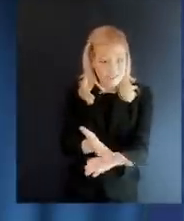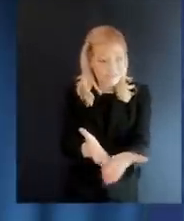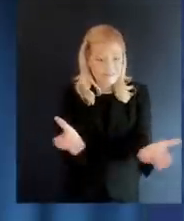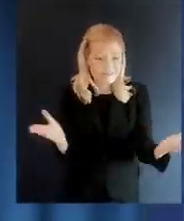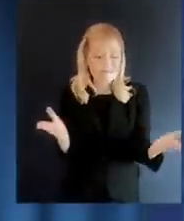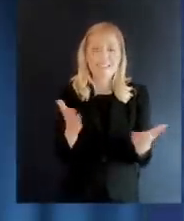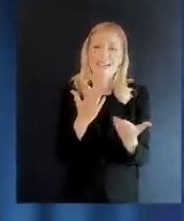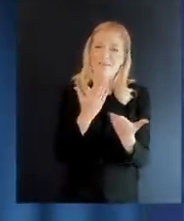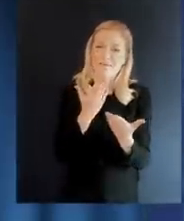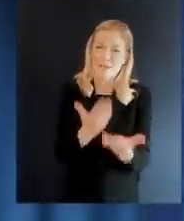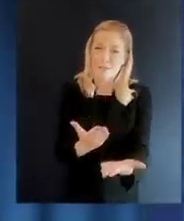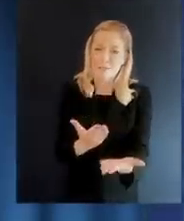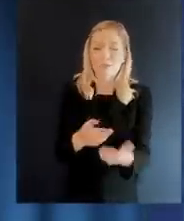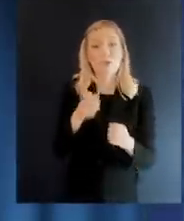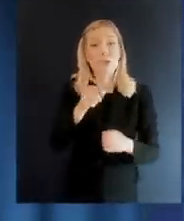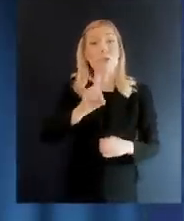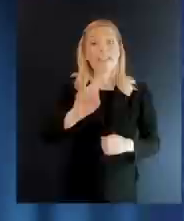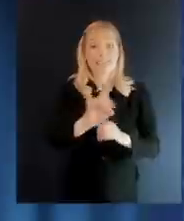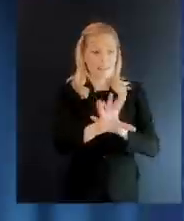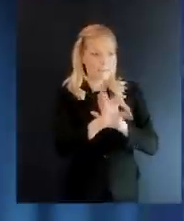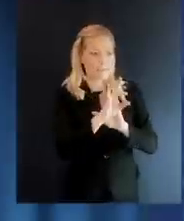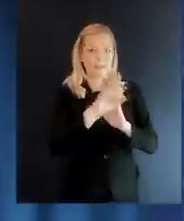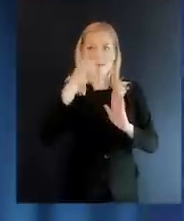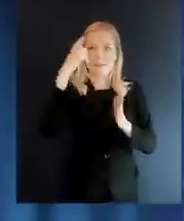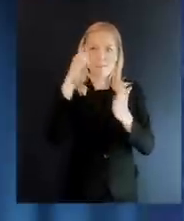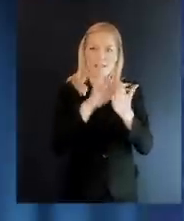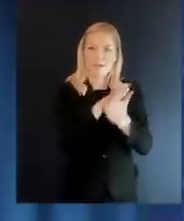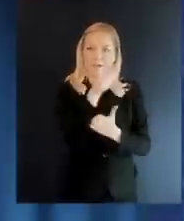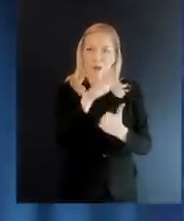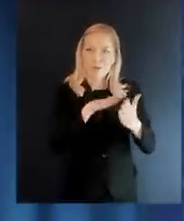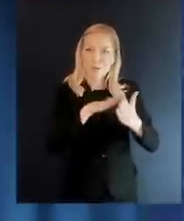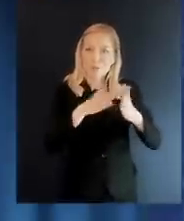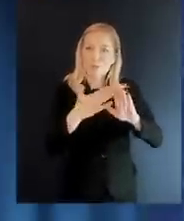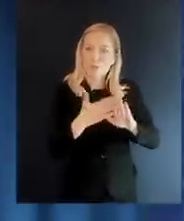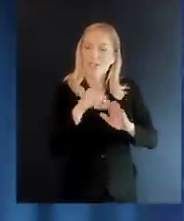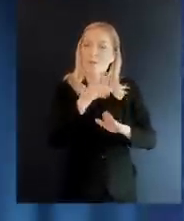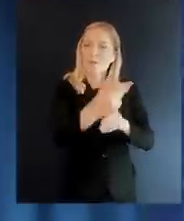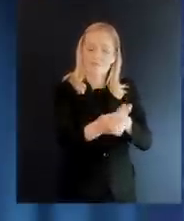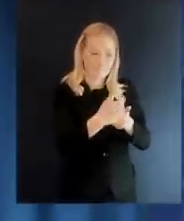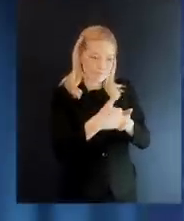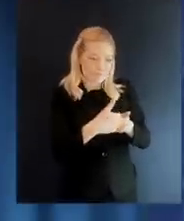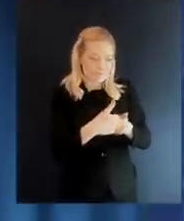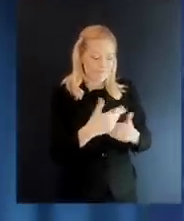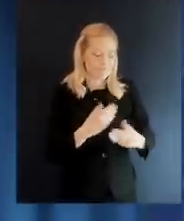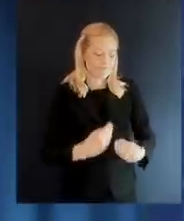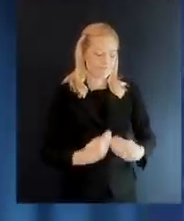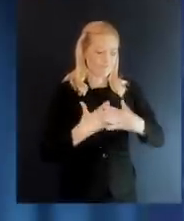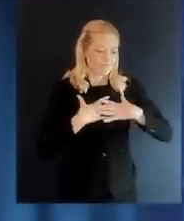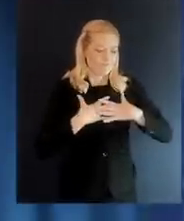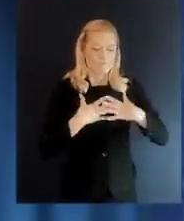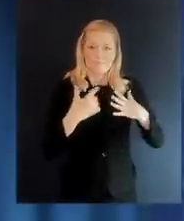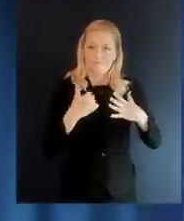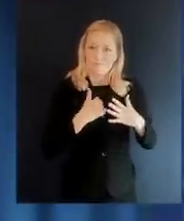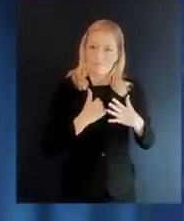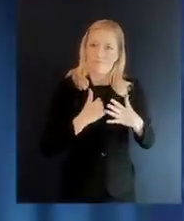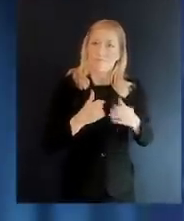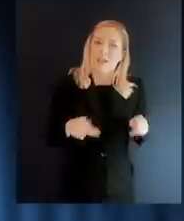Madison College community, for allowing us the privilege of being a part of your educational